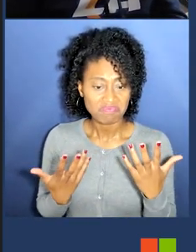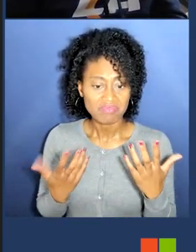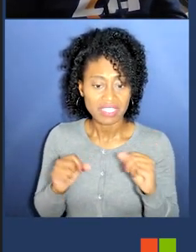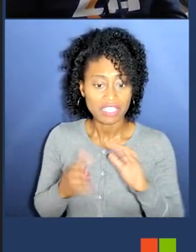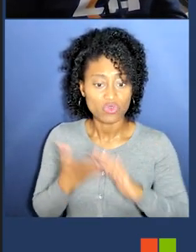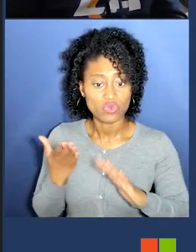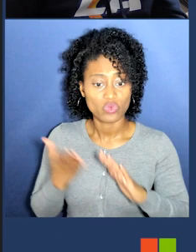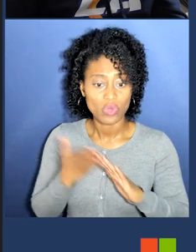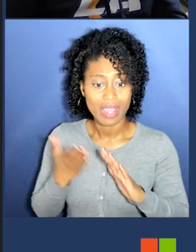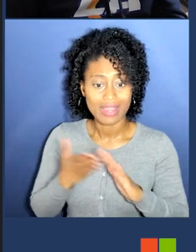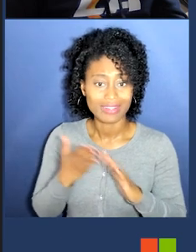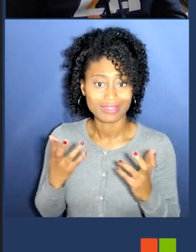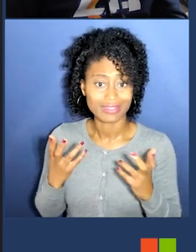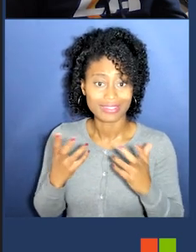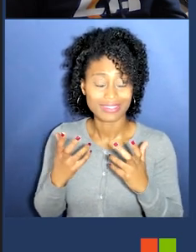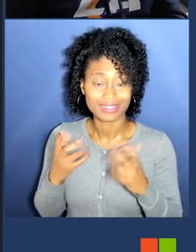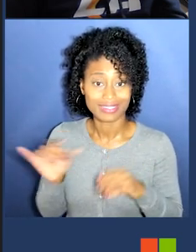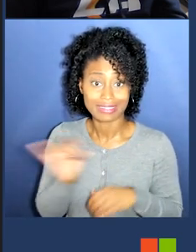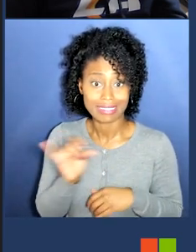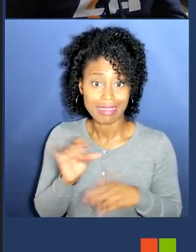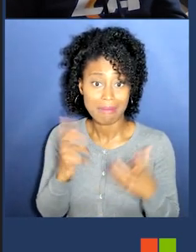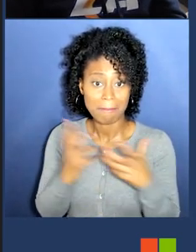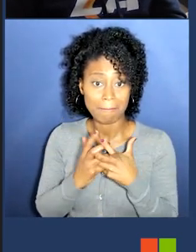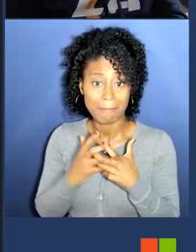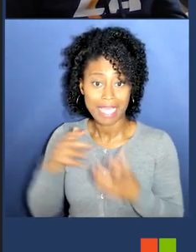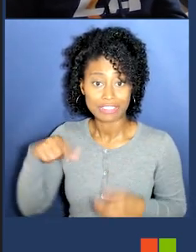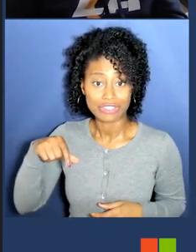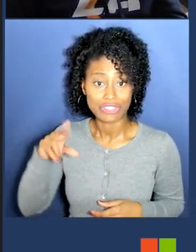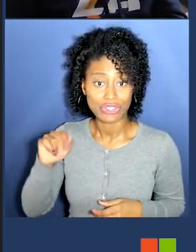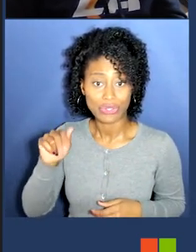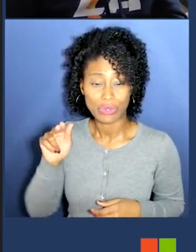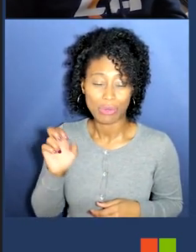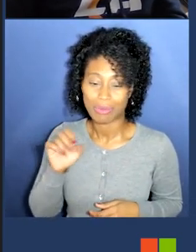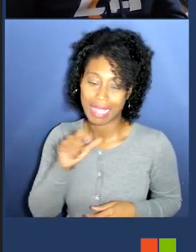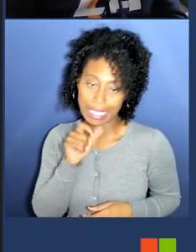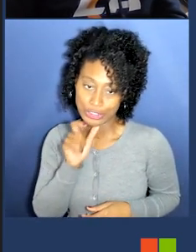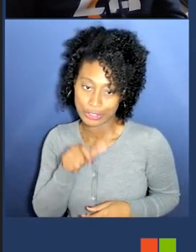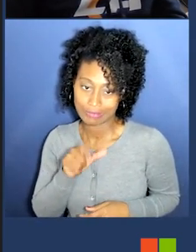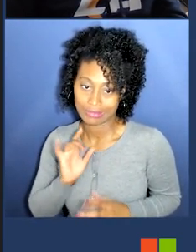run on the same match queue, right? But you should really not do this.